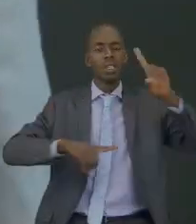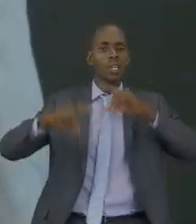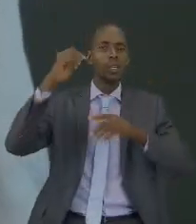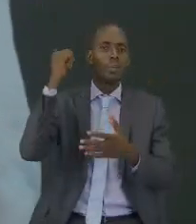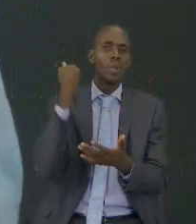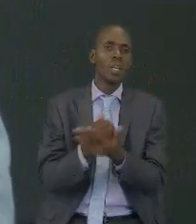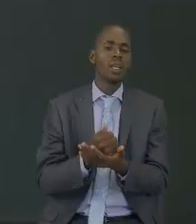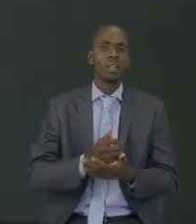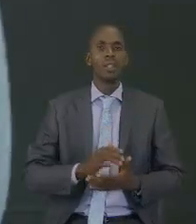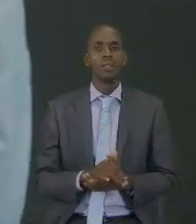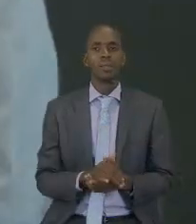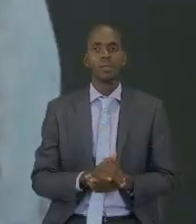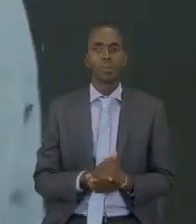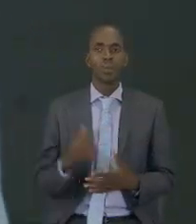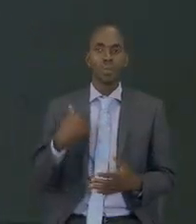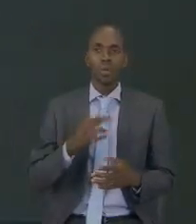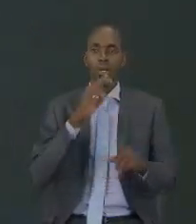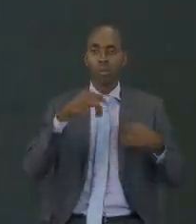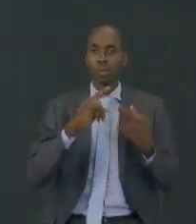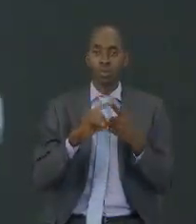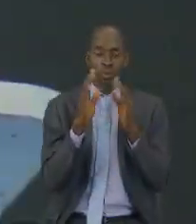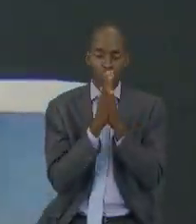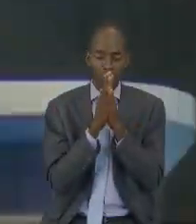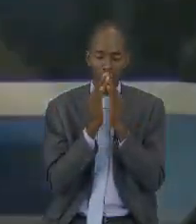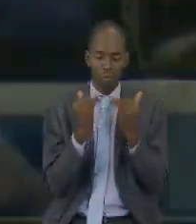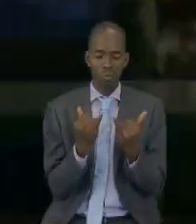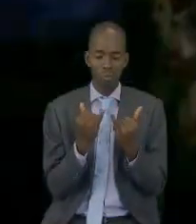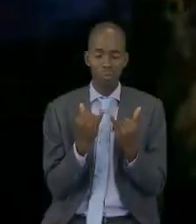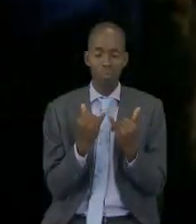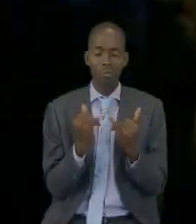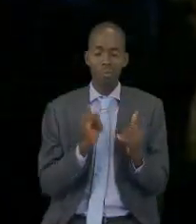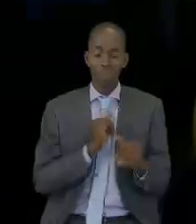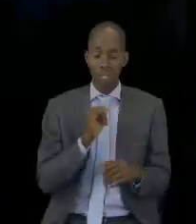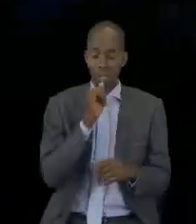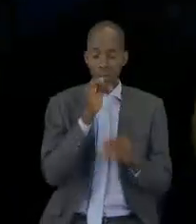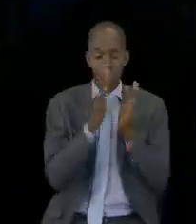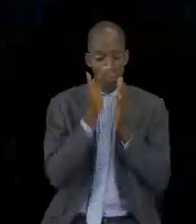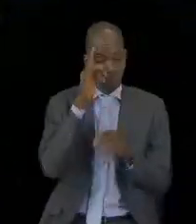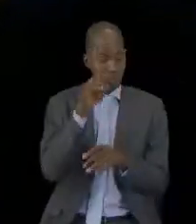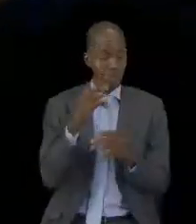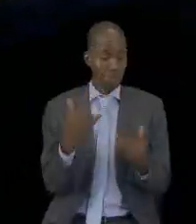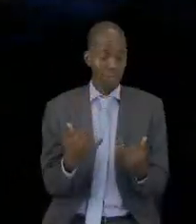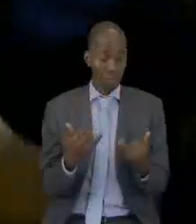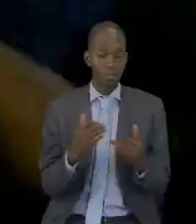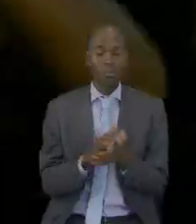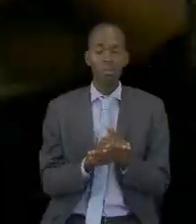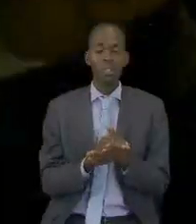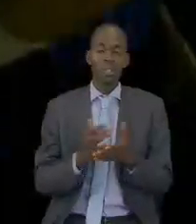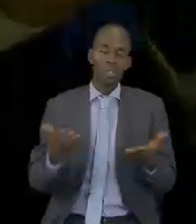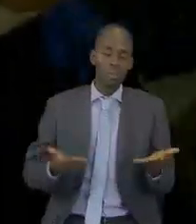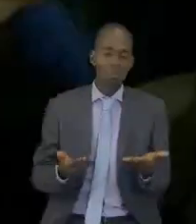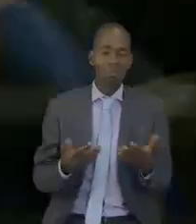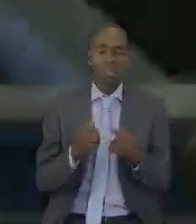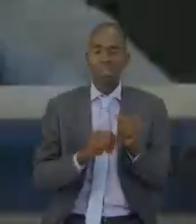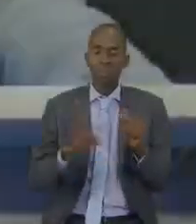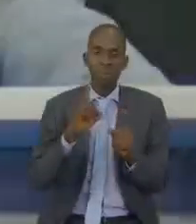Amen. We're going to pray together. I'm praying for you now, here and everywhere